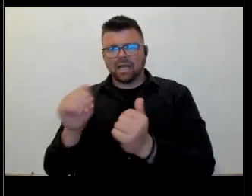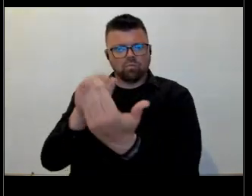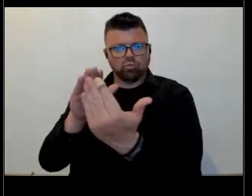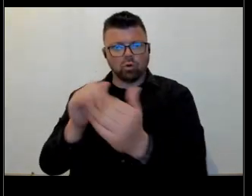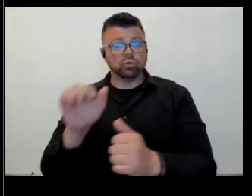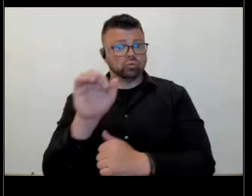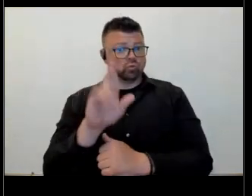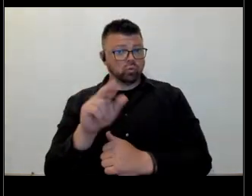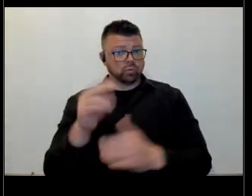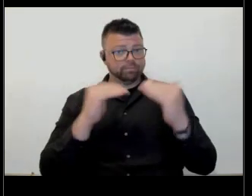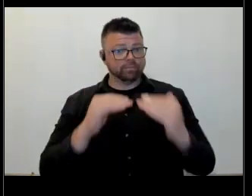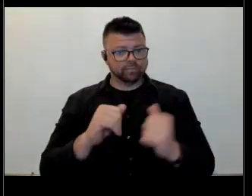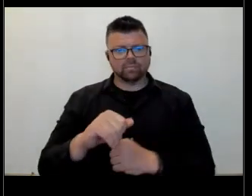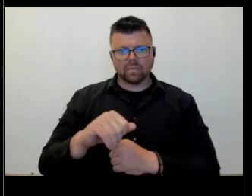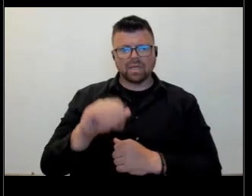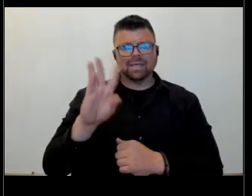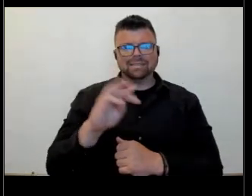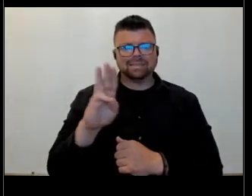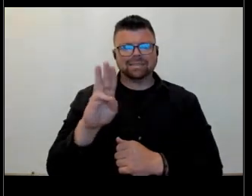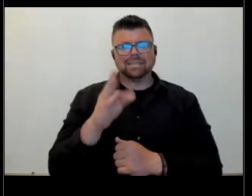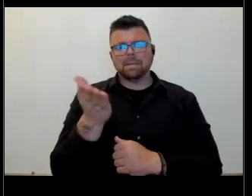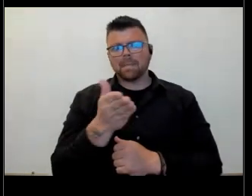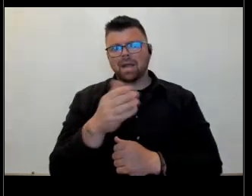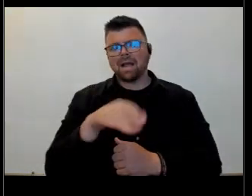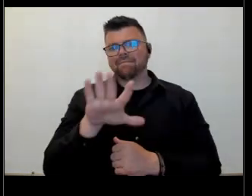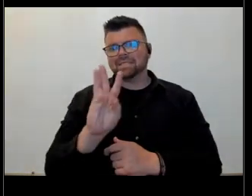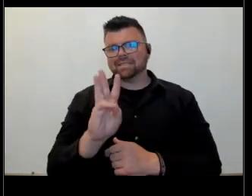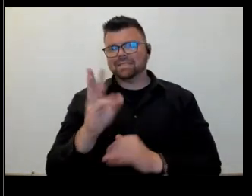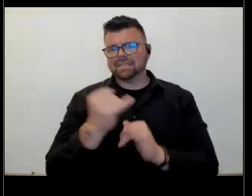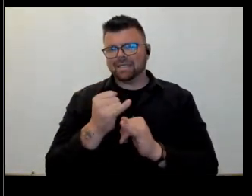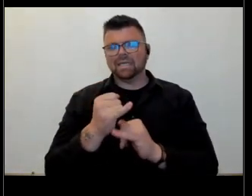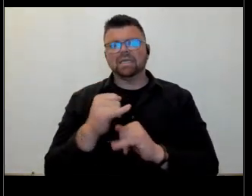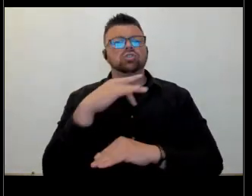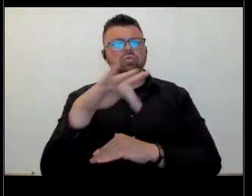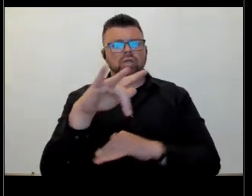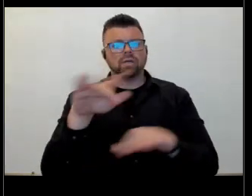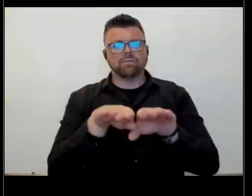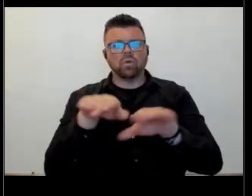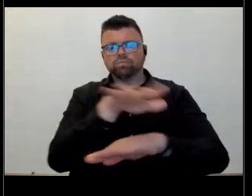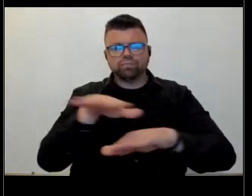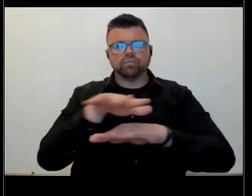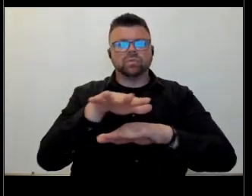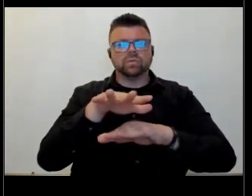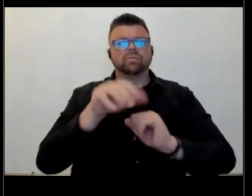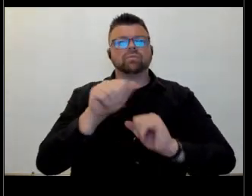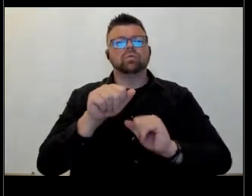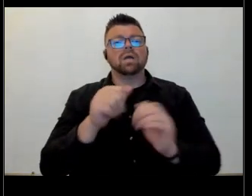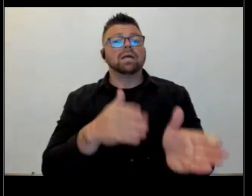by 56 inch clear floor space for a side or front approach.